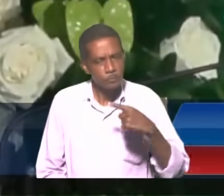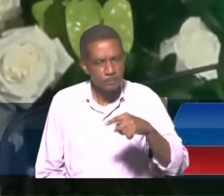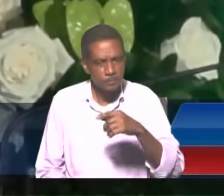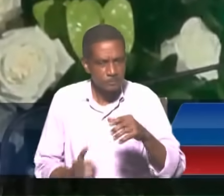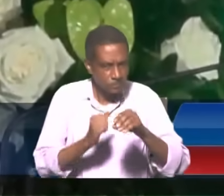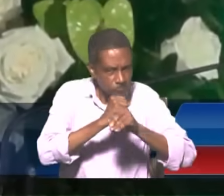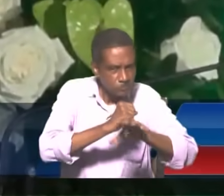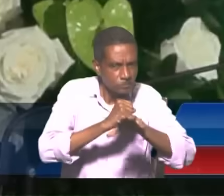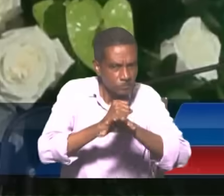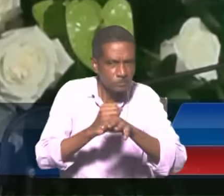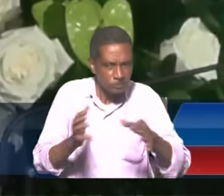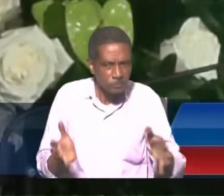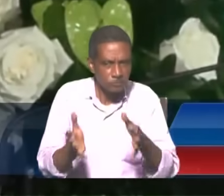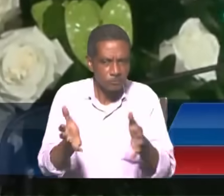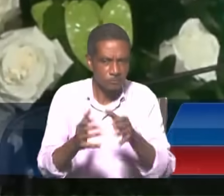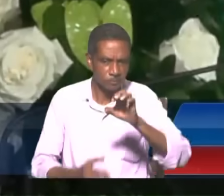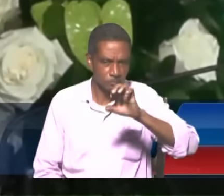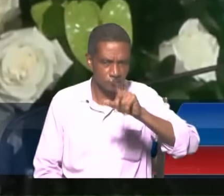ethical,